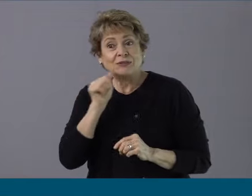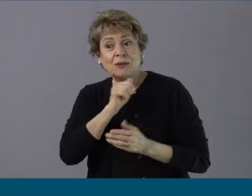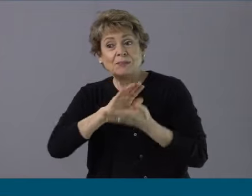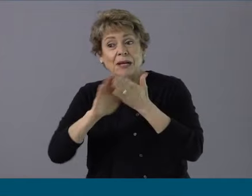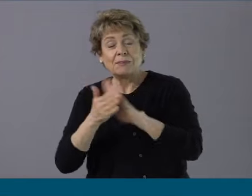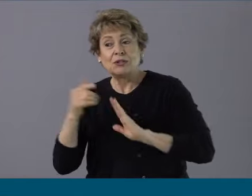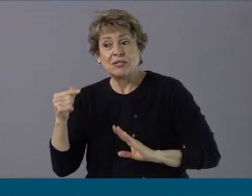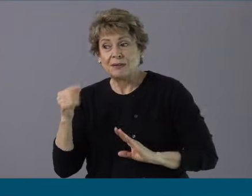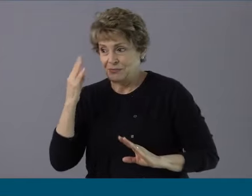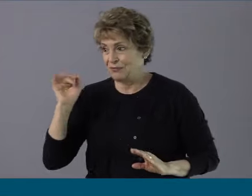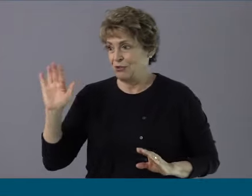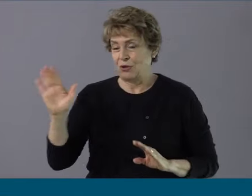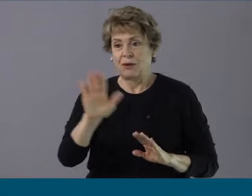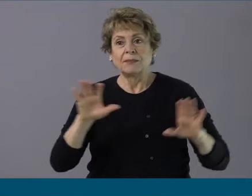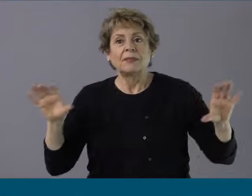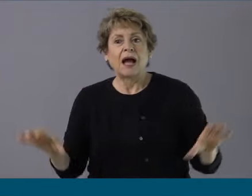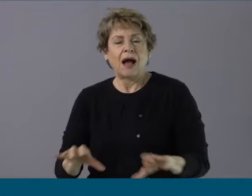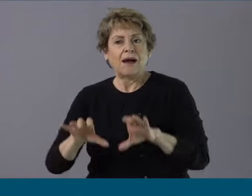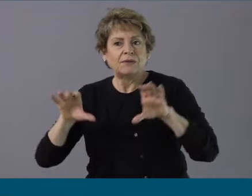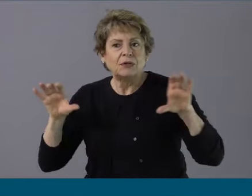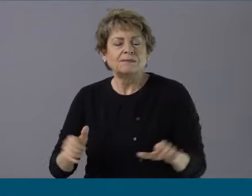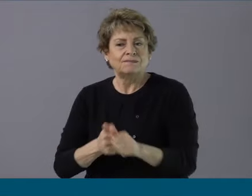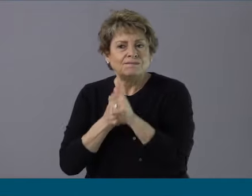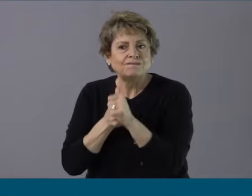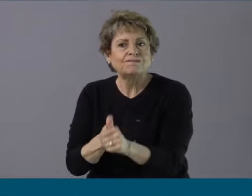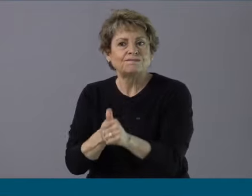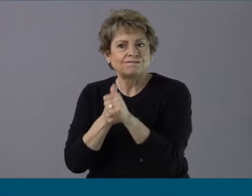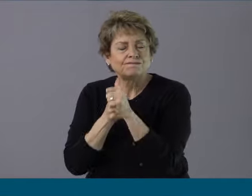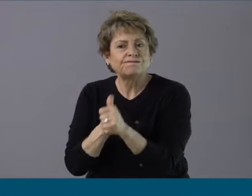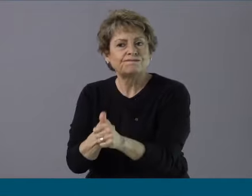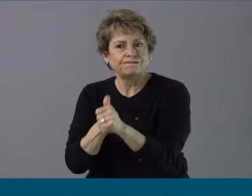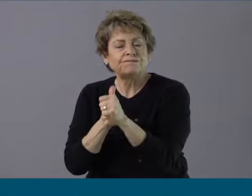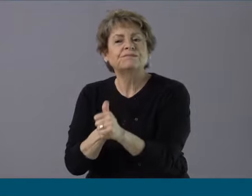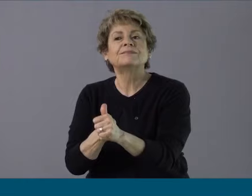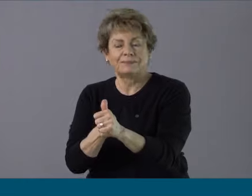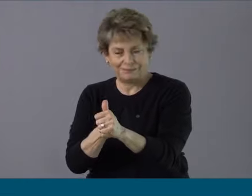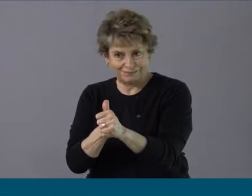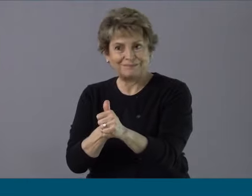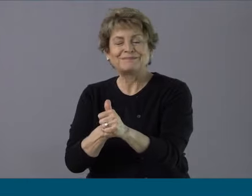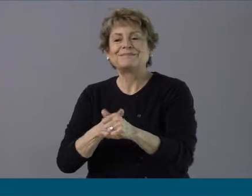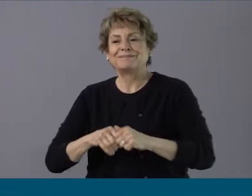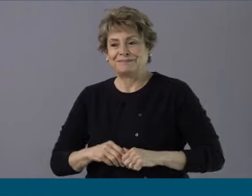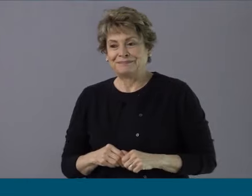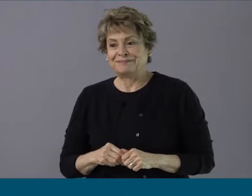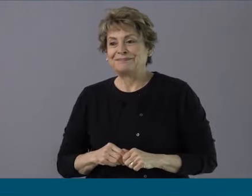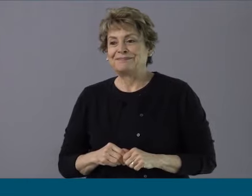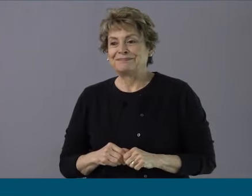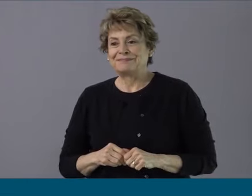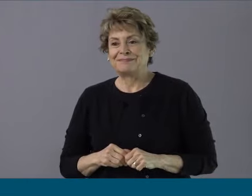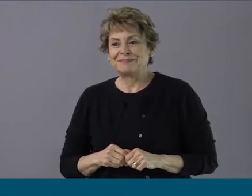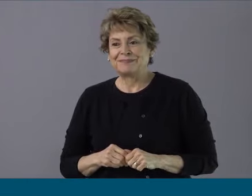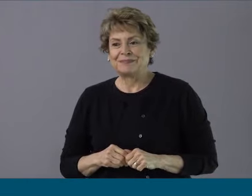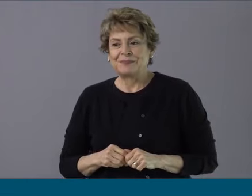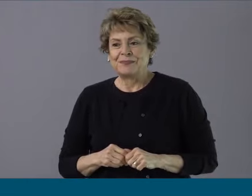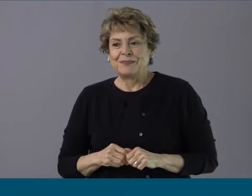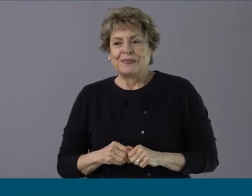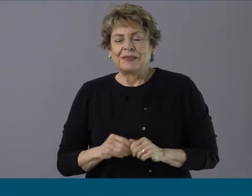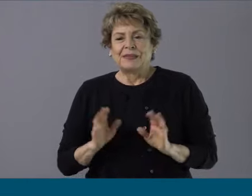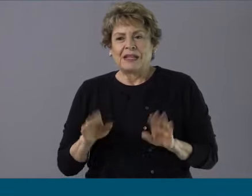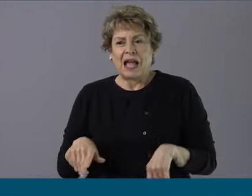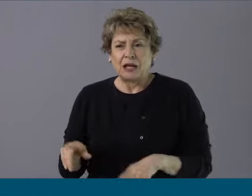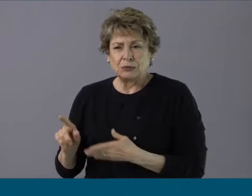media sources at all. I think they're important to point out. They want to hear from the subject matter